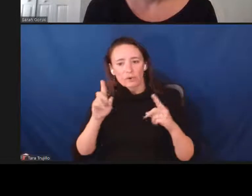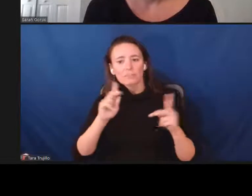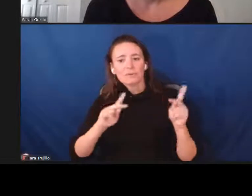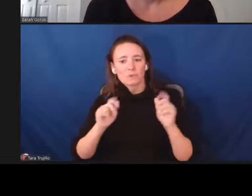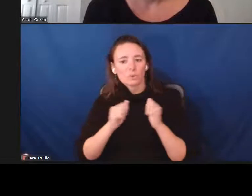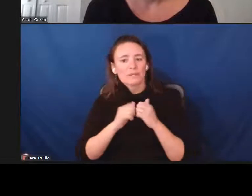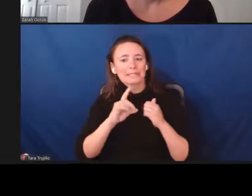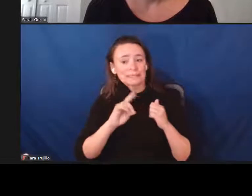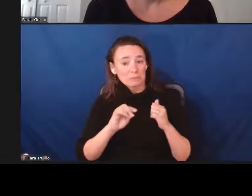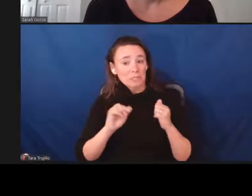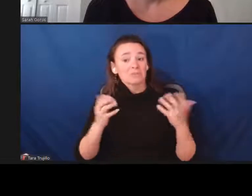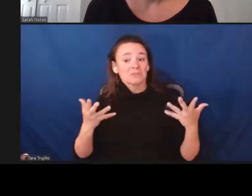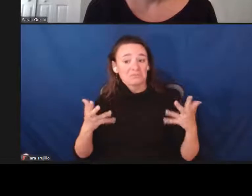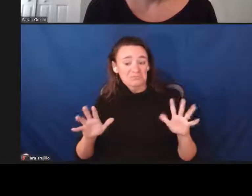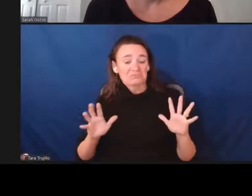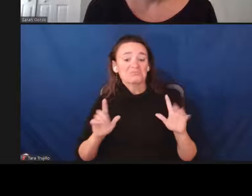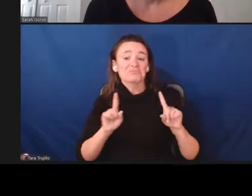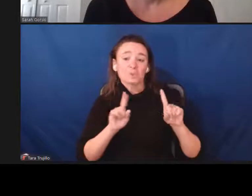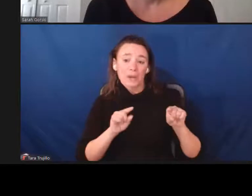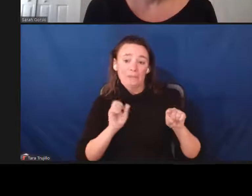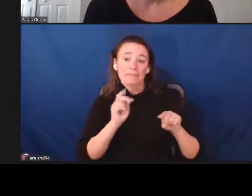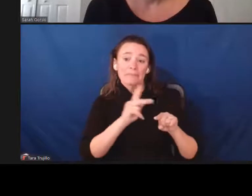finish my